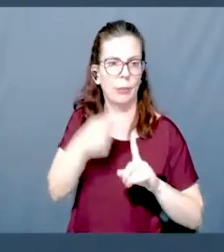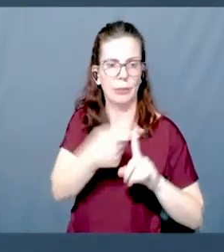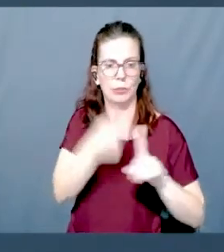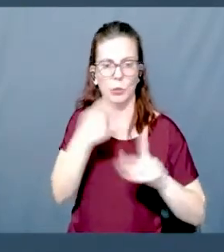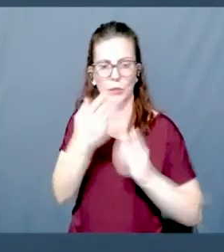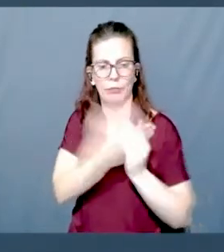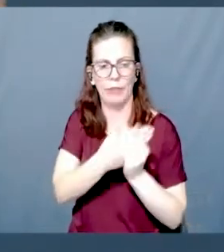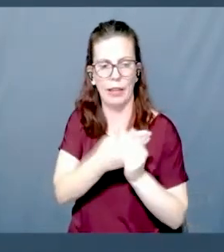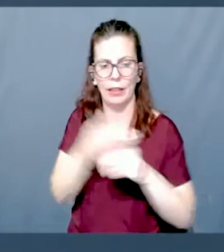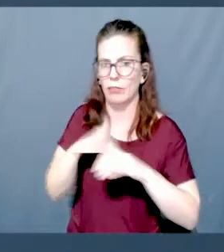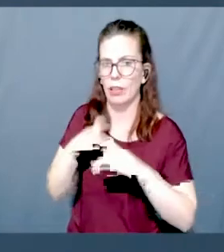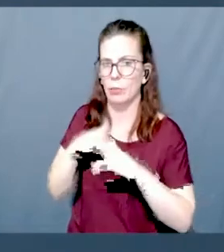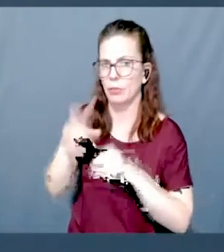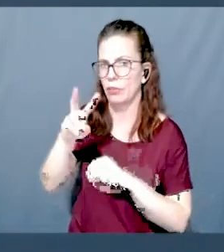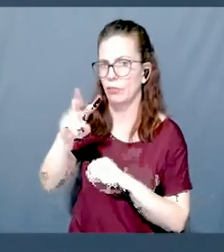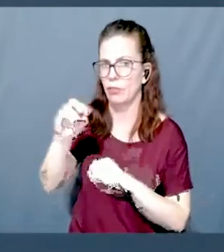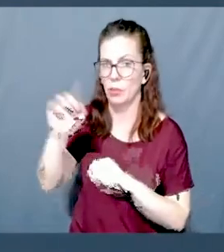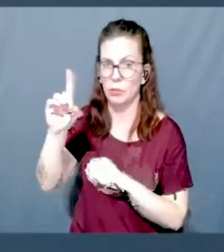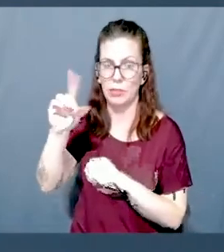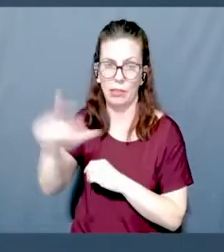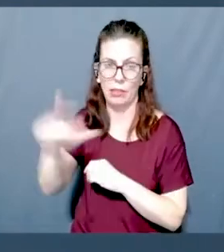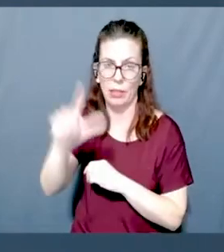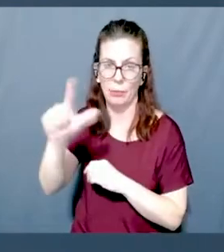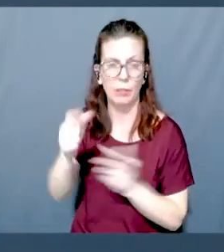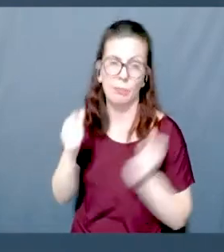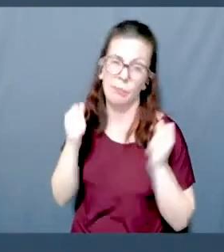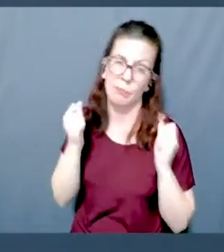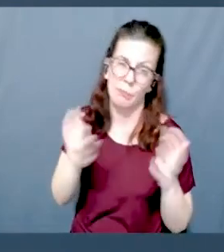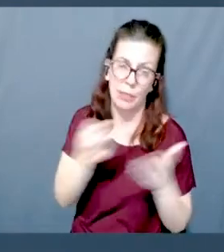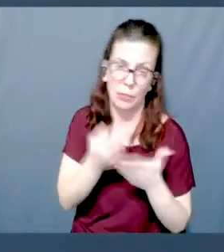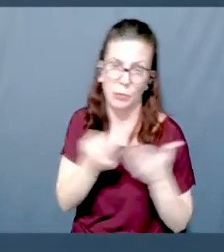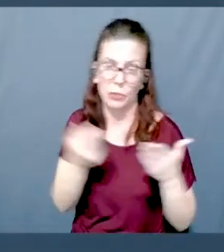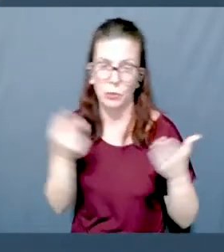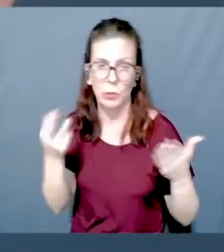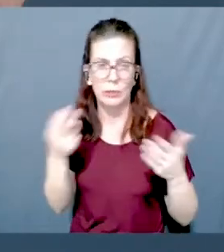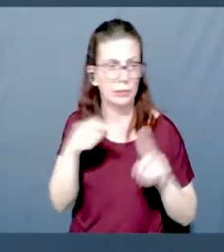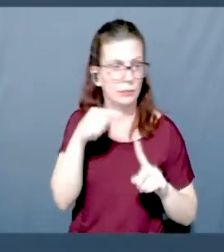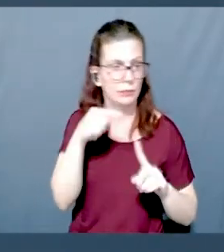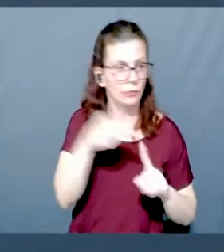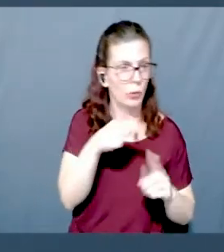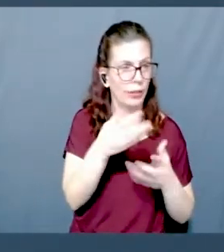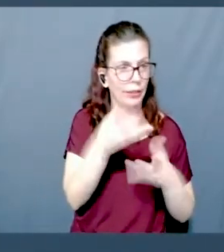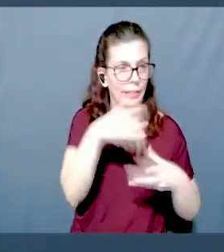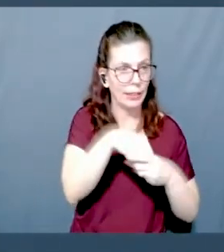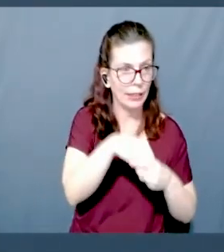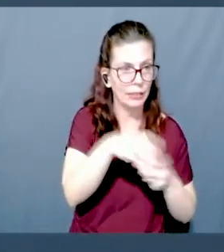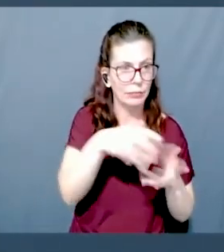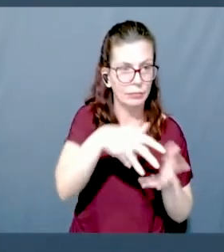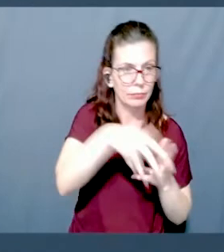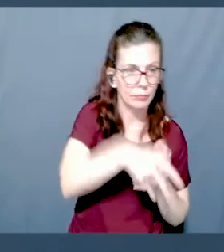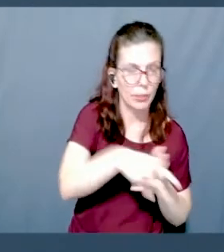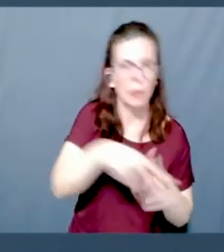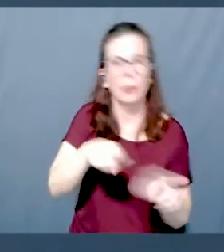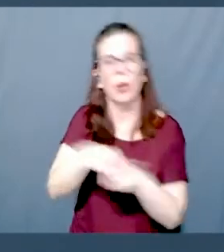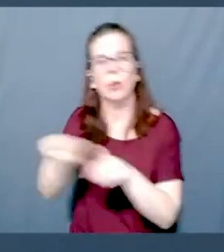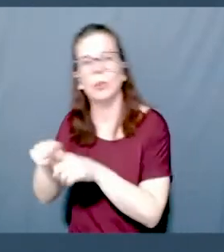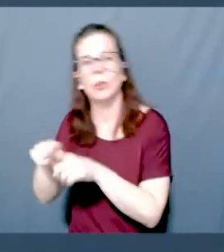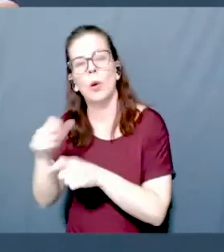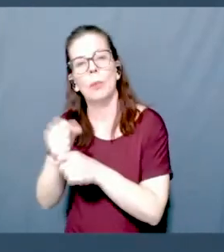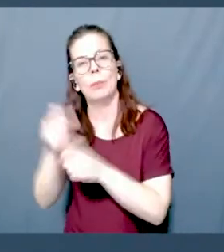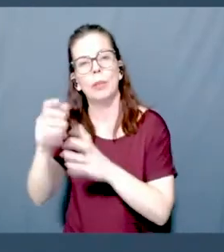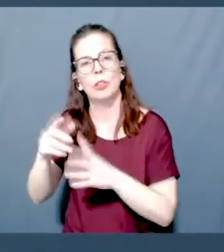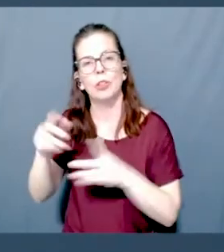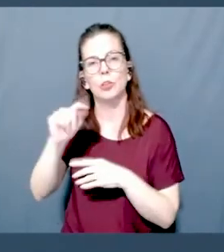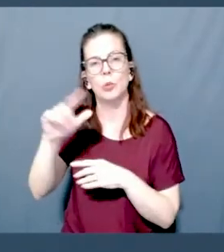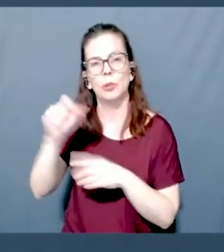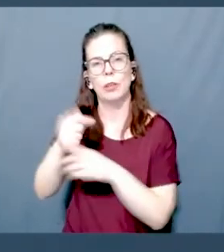VOD library. We have lots of resources, both in the services natively and in our builder tools on GitHub to get launched creating